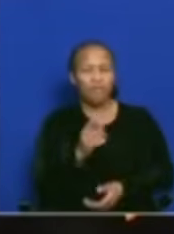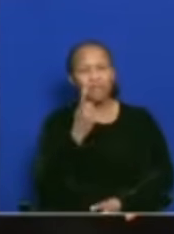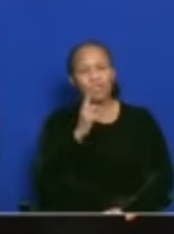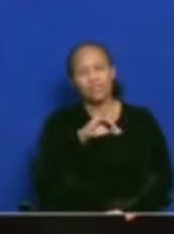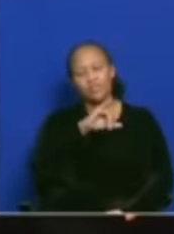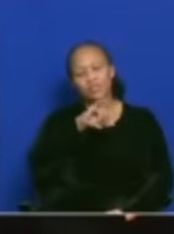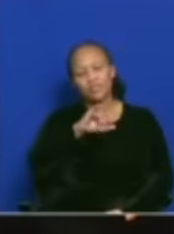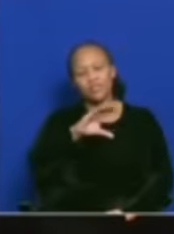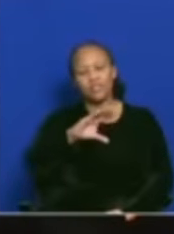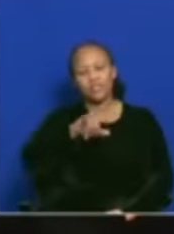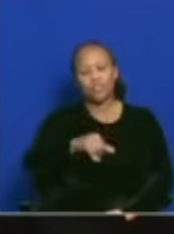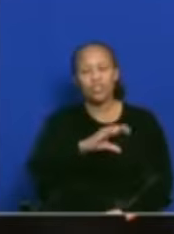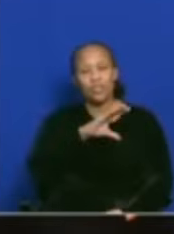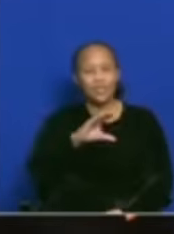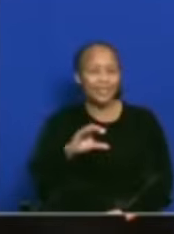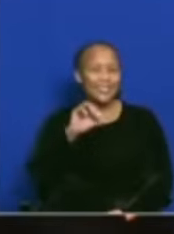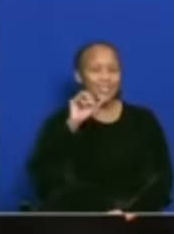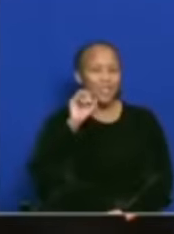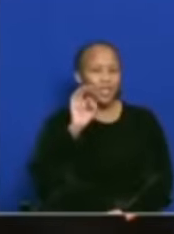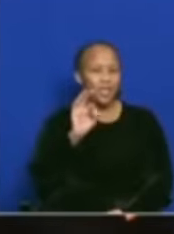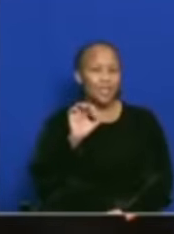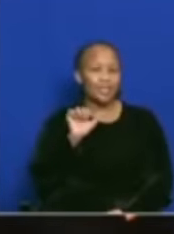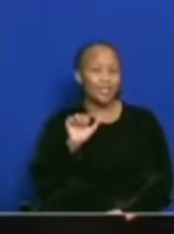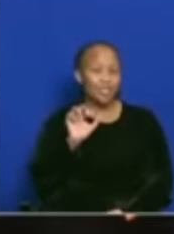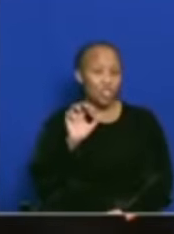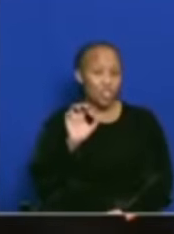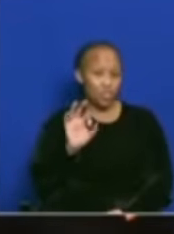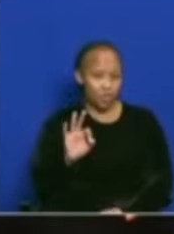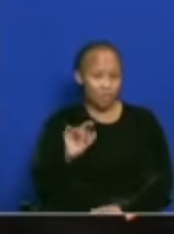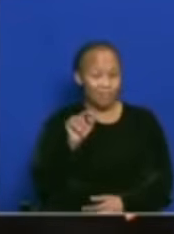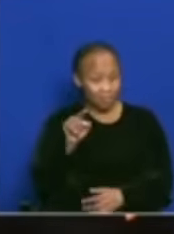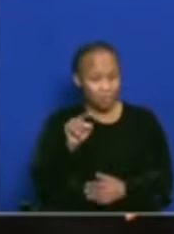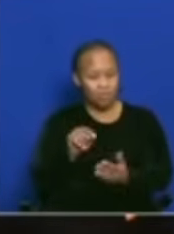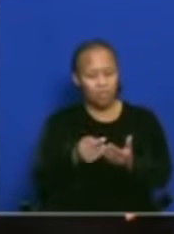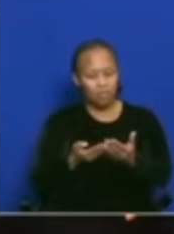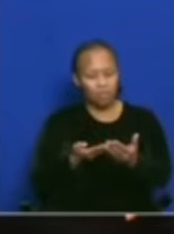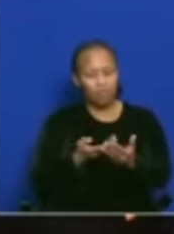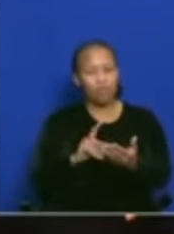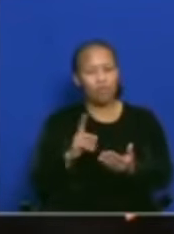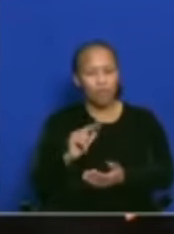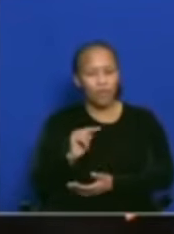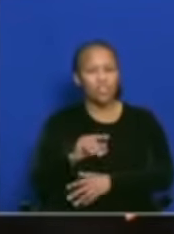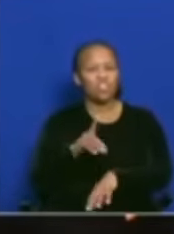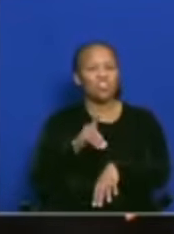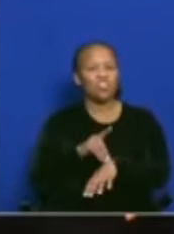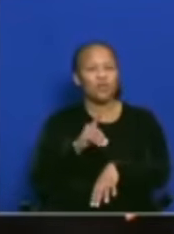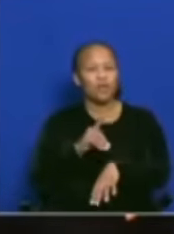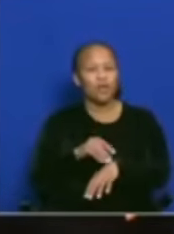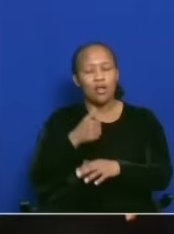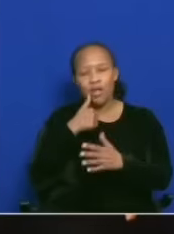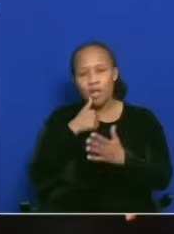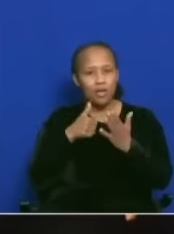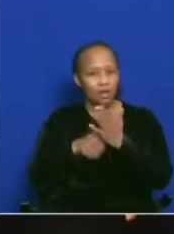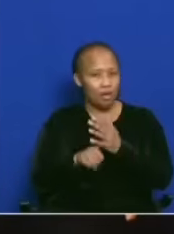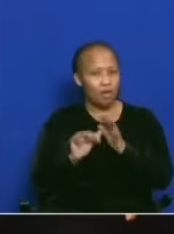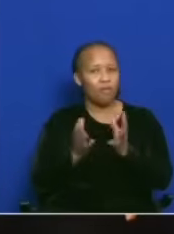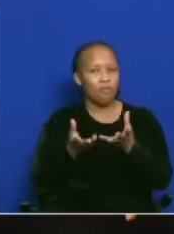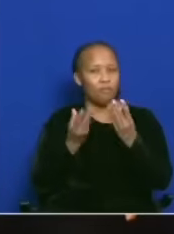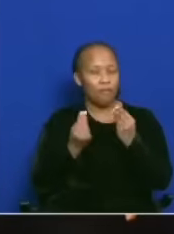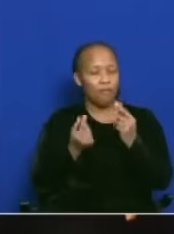363, and that is the medical report that we received from General Khan's legal